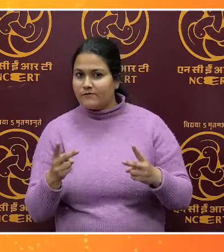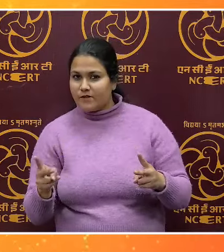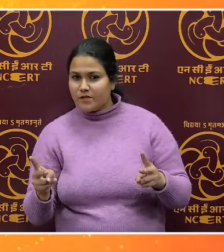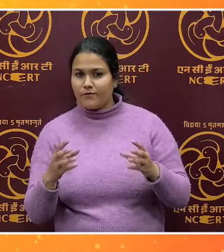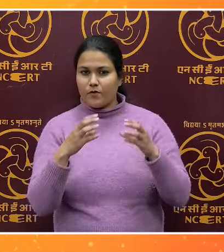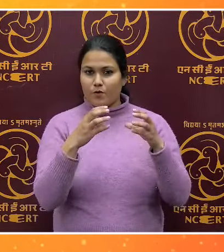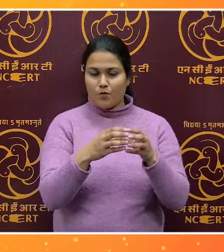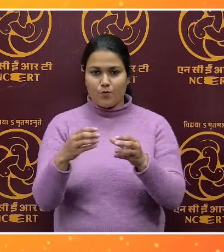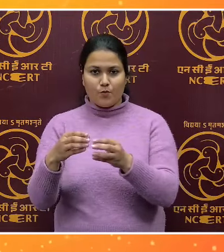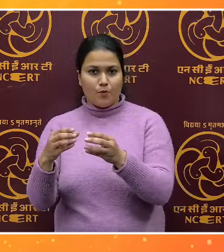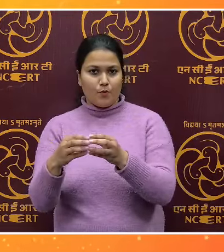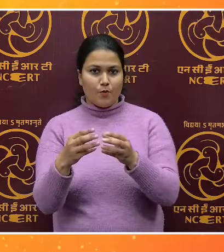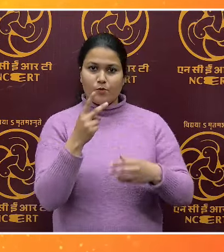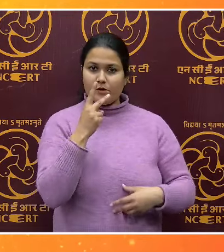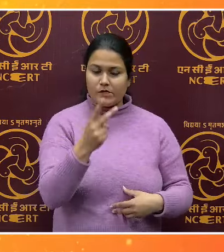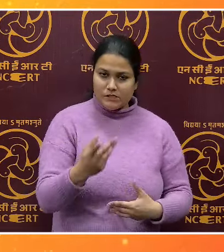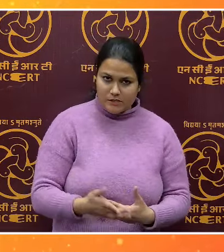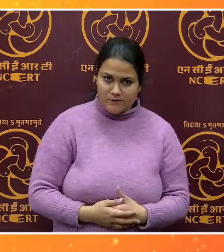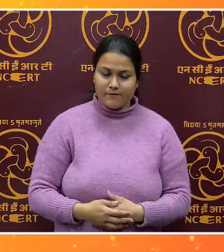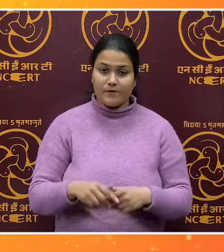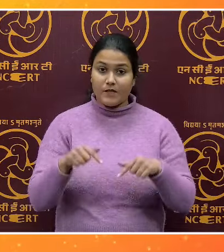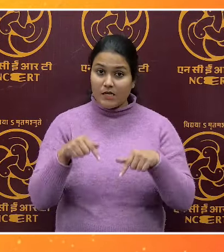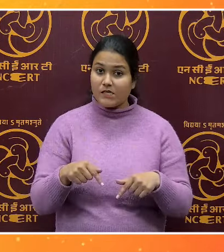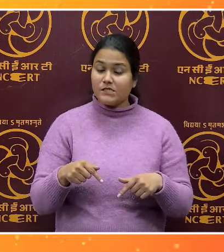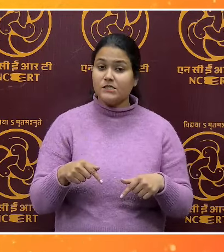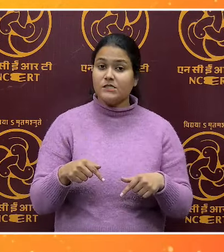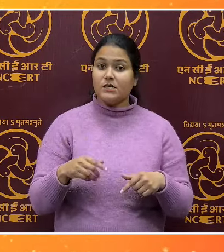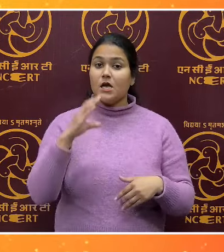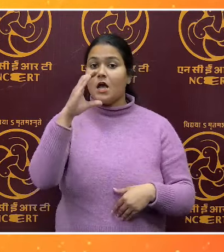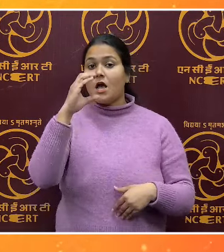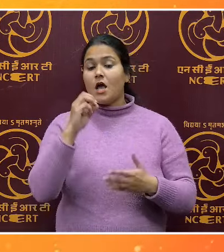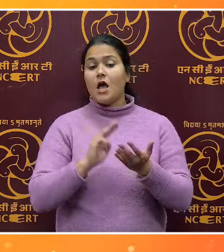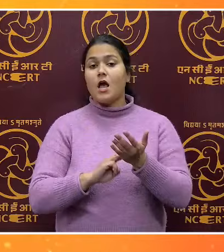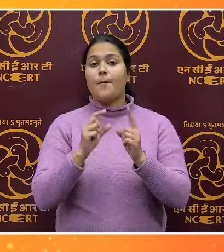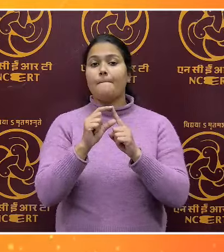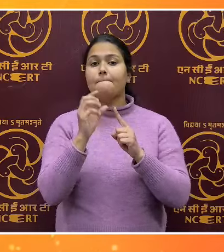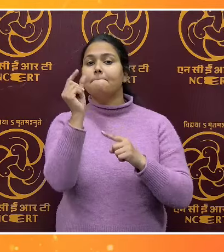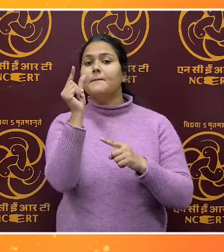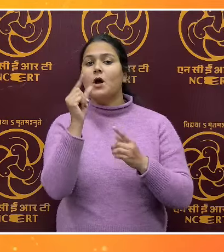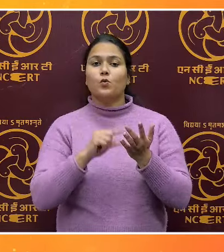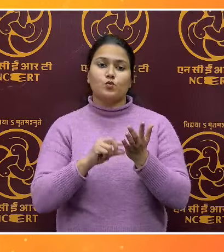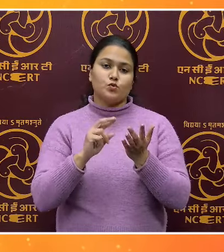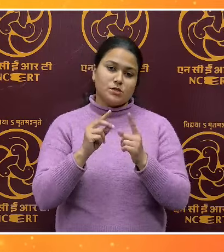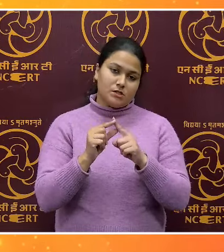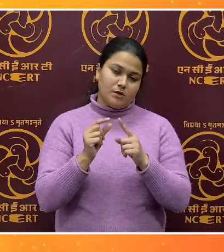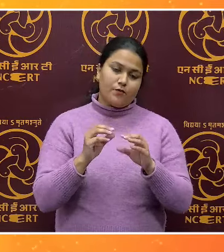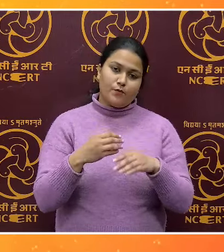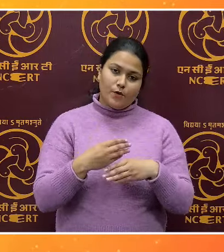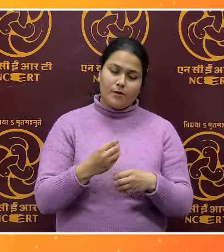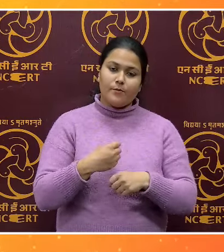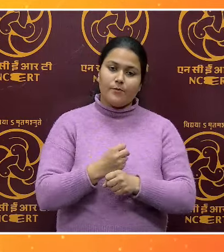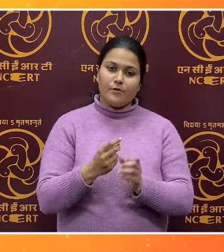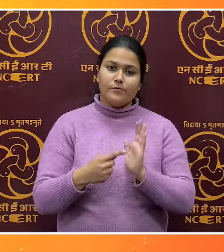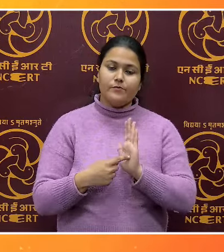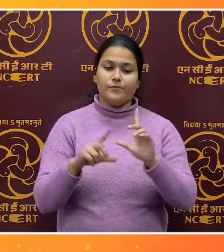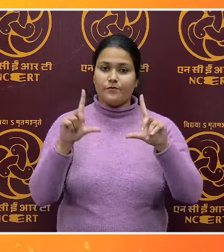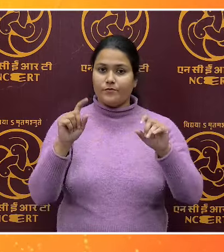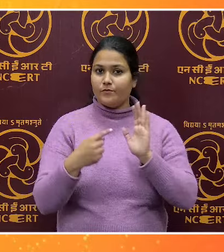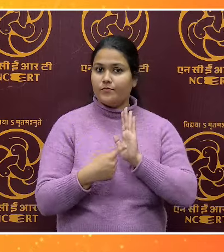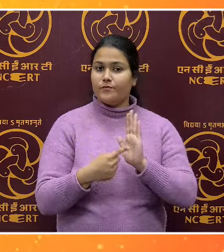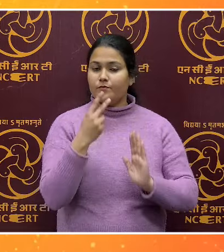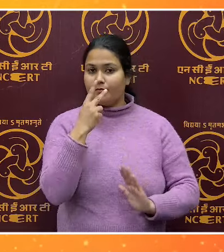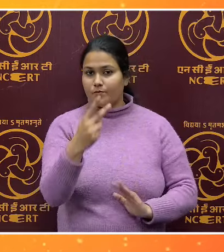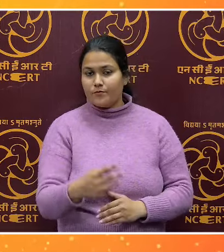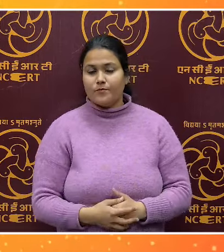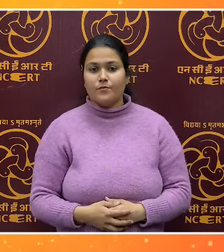groups will be present. In that case, the compound will form. We can look at here in this